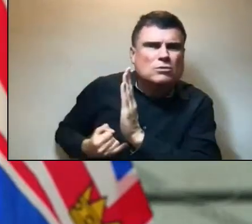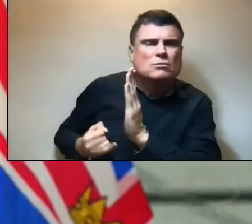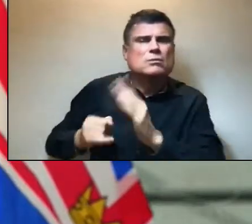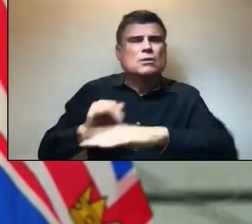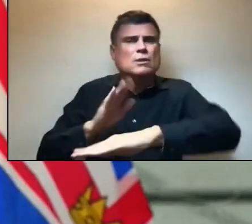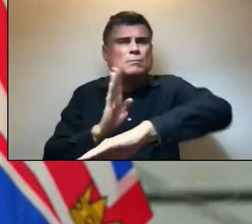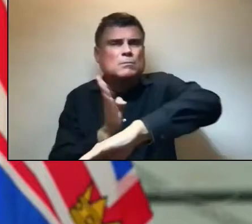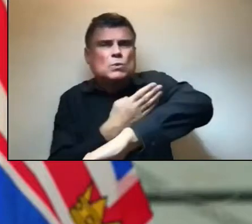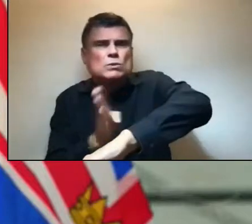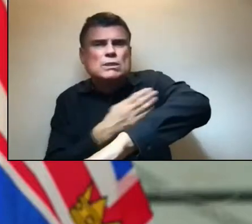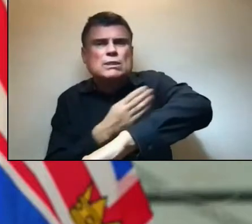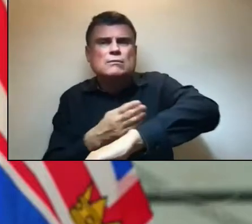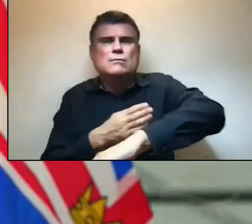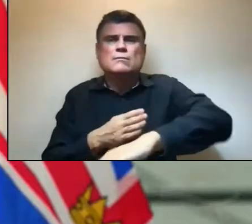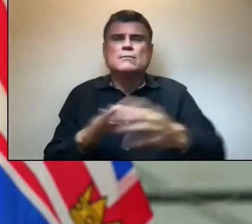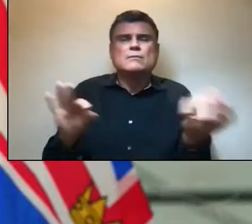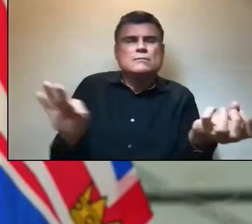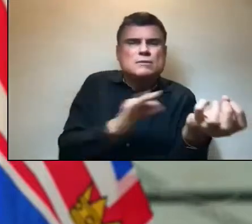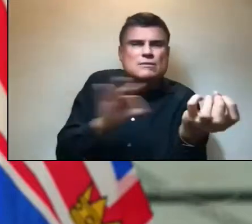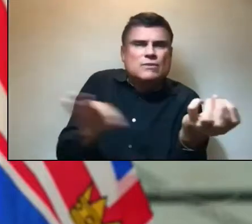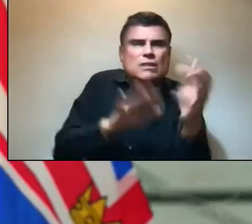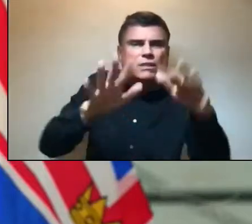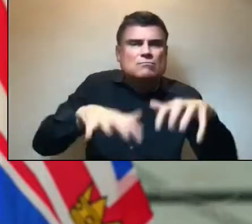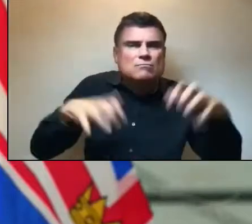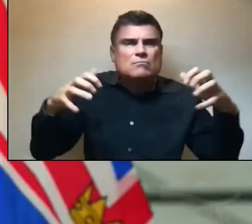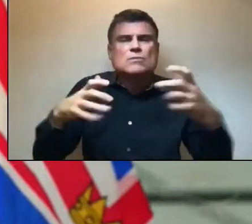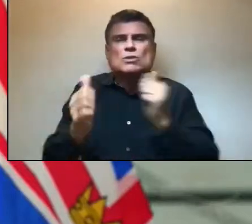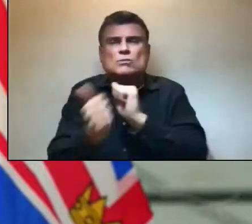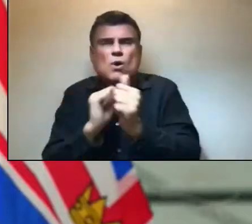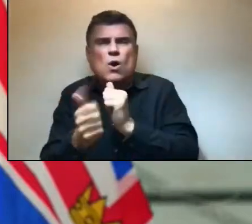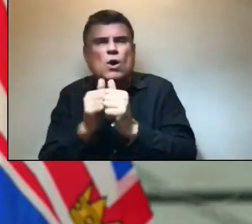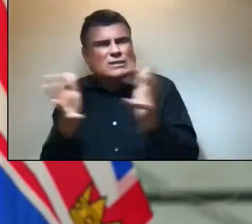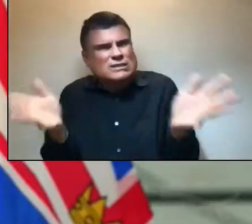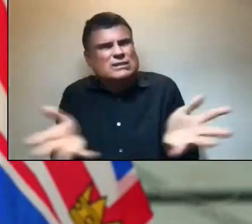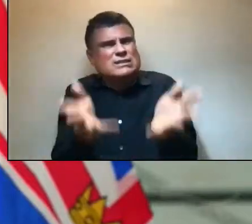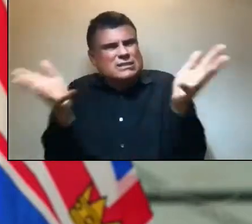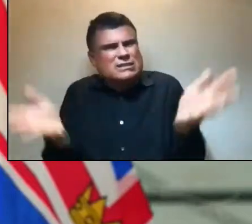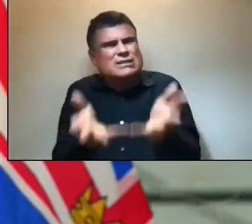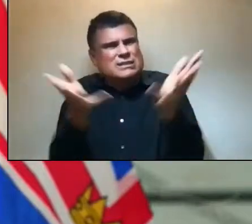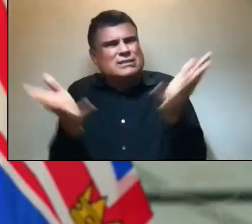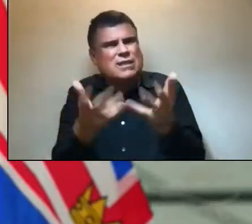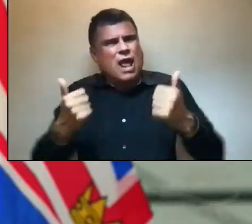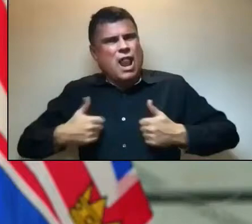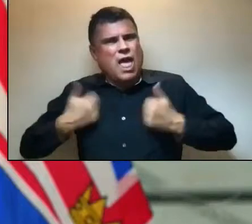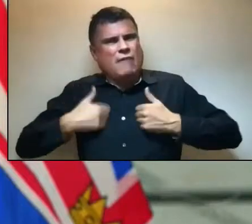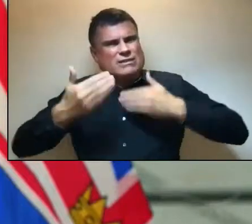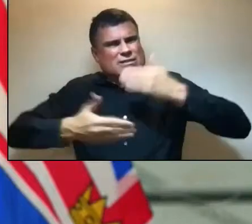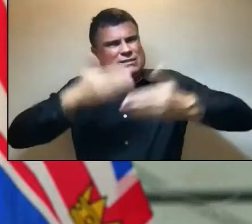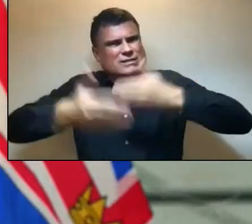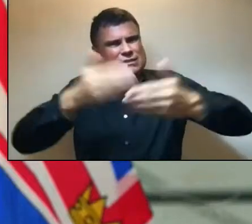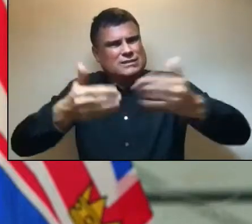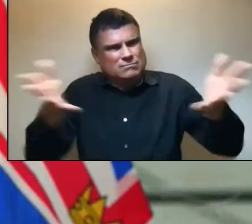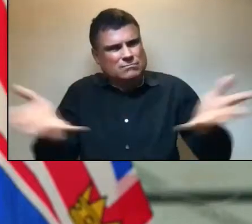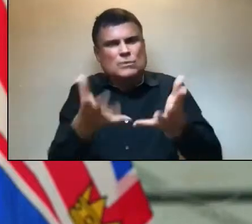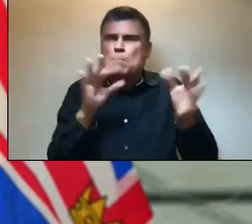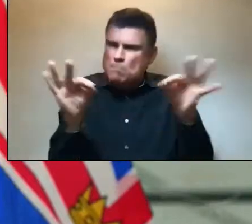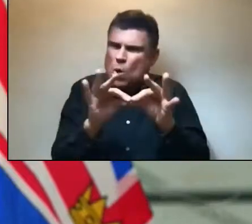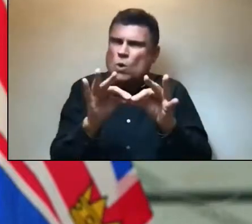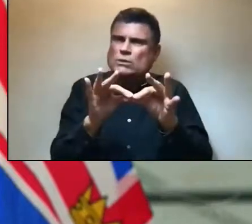mental health, our physical health, and the functioning of our community and children. So it was designed specifically for